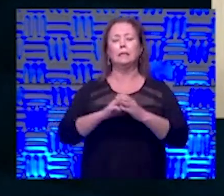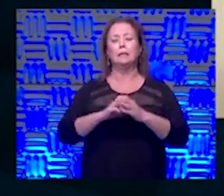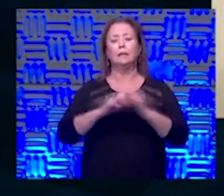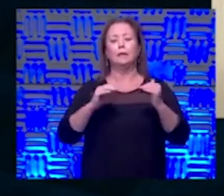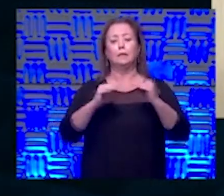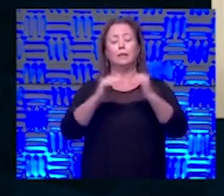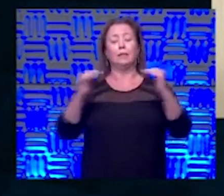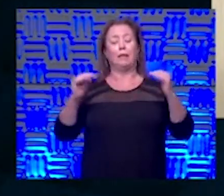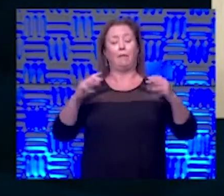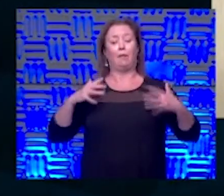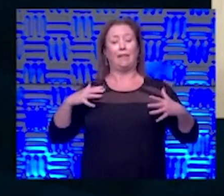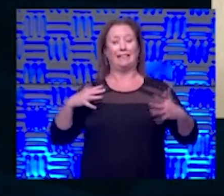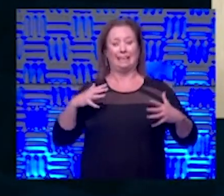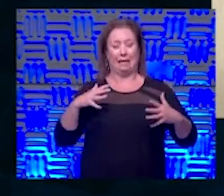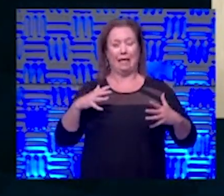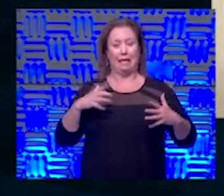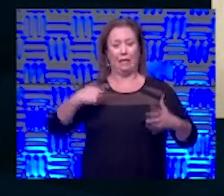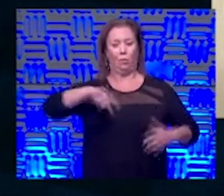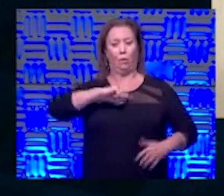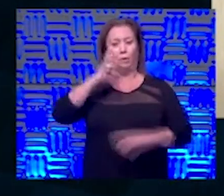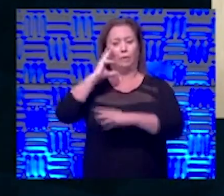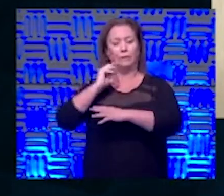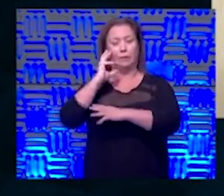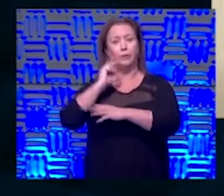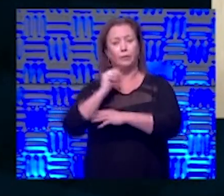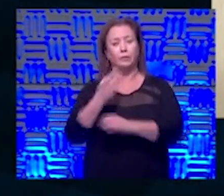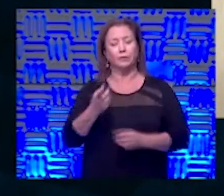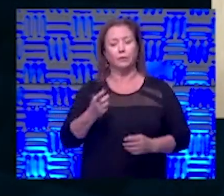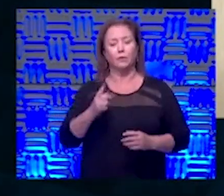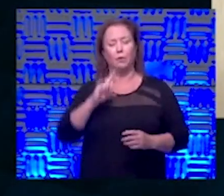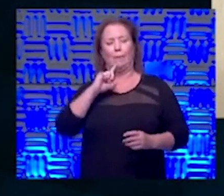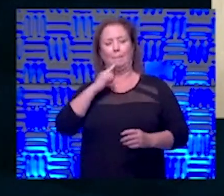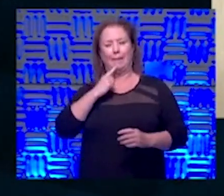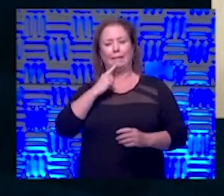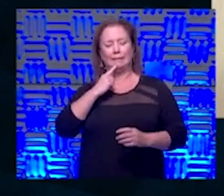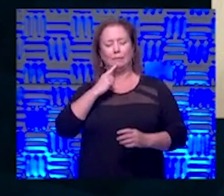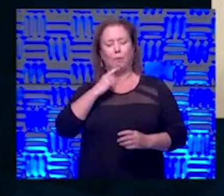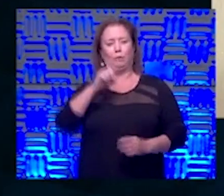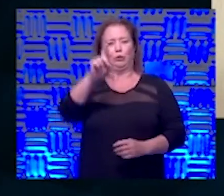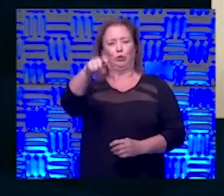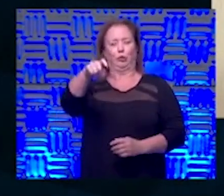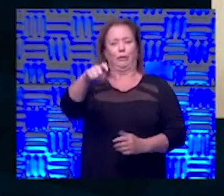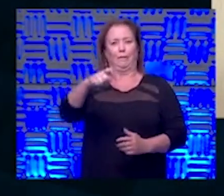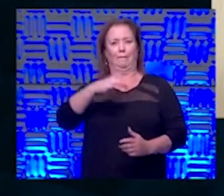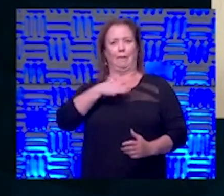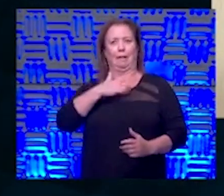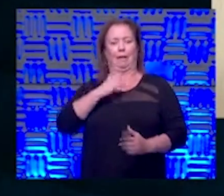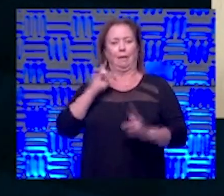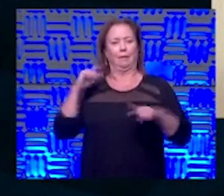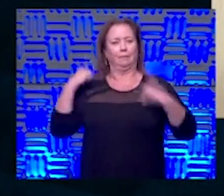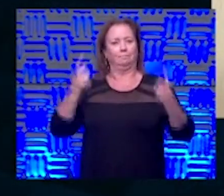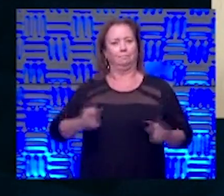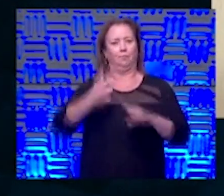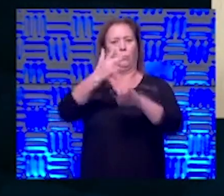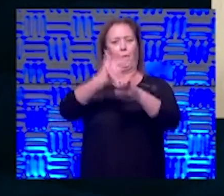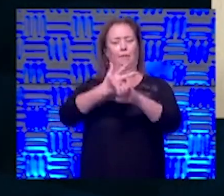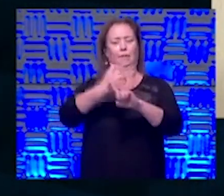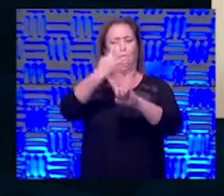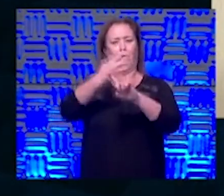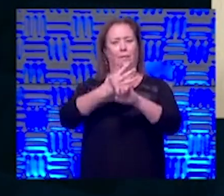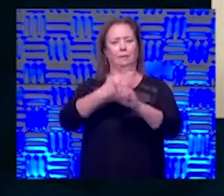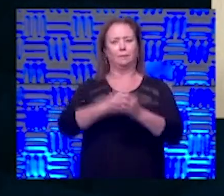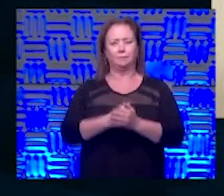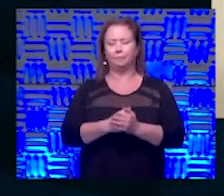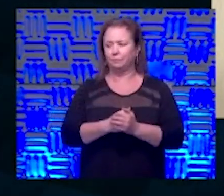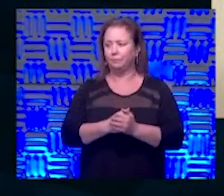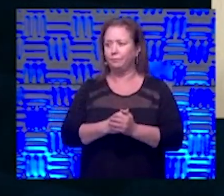of anxiety that we're all experiencing, there's a bit of grief. We're missing out on what should have been for this last 3 to 4 months. Well, it's